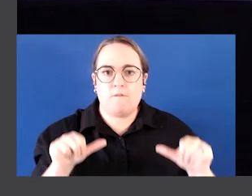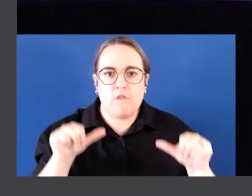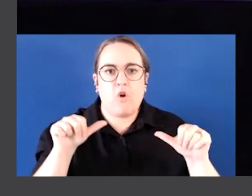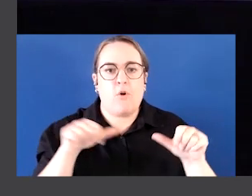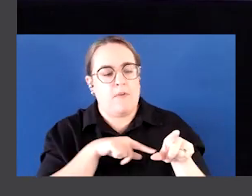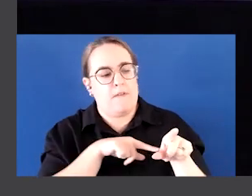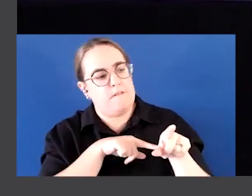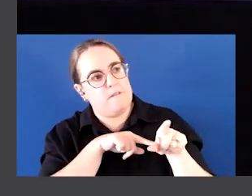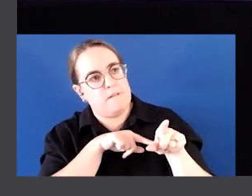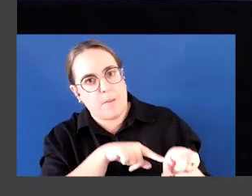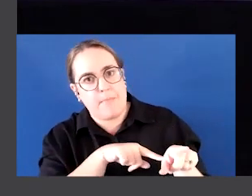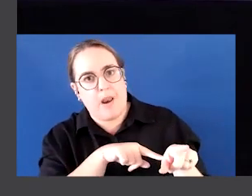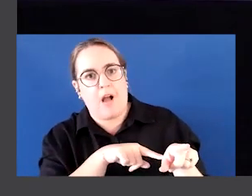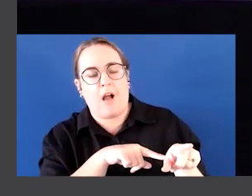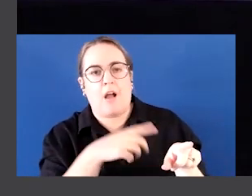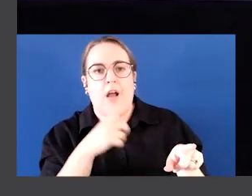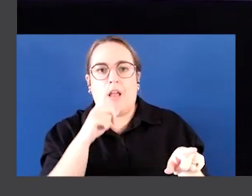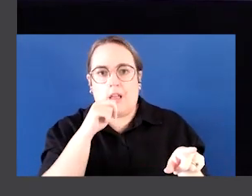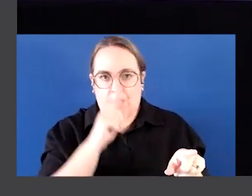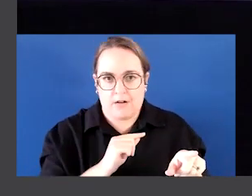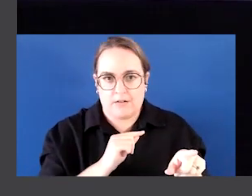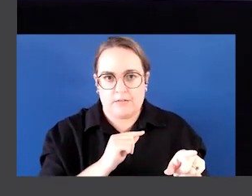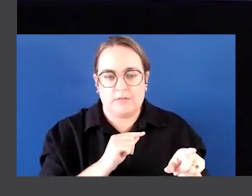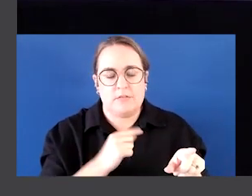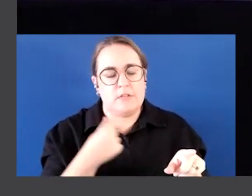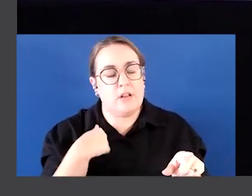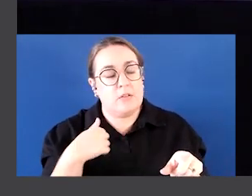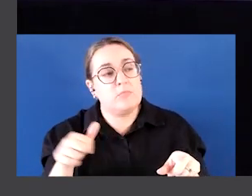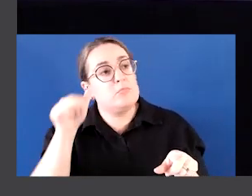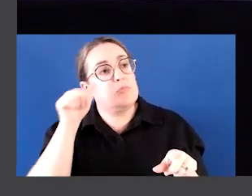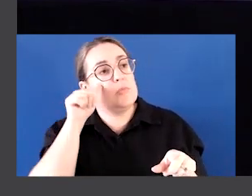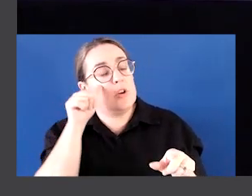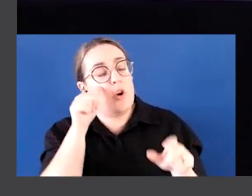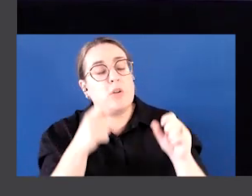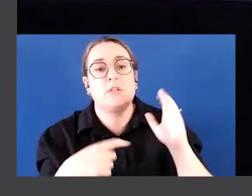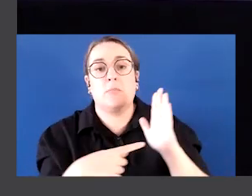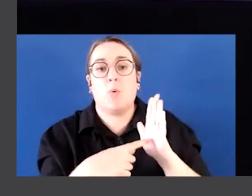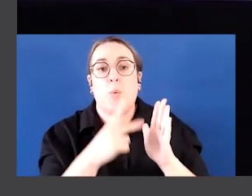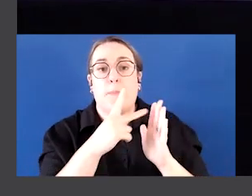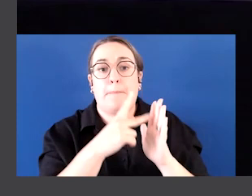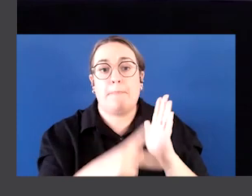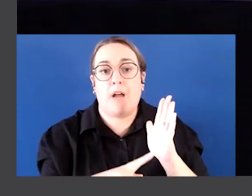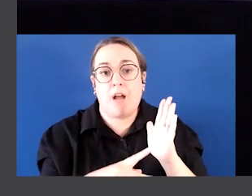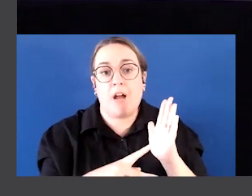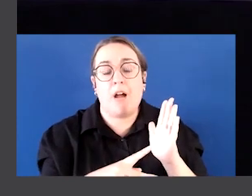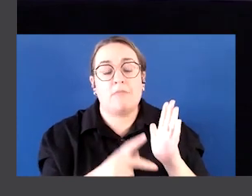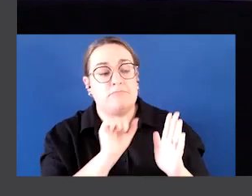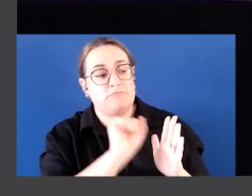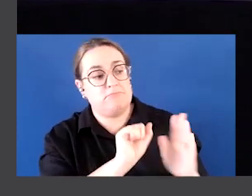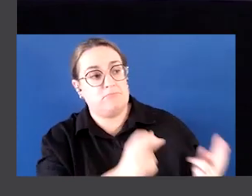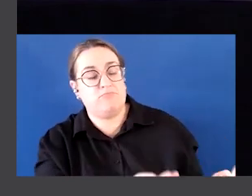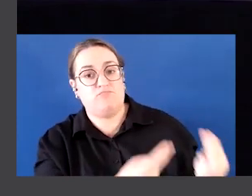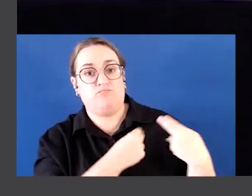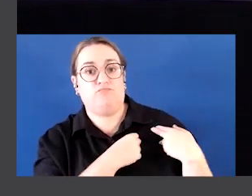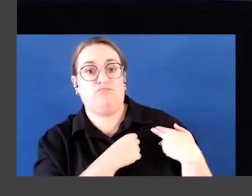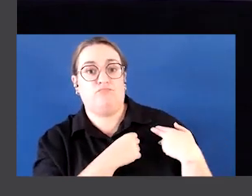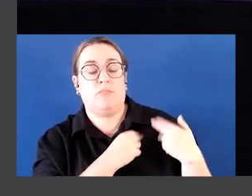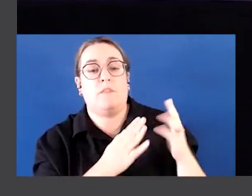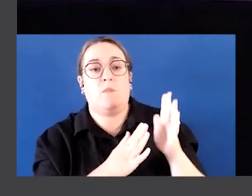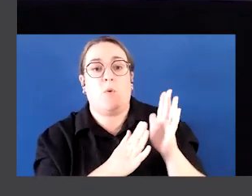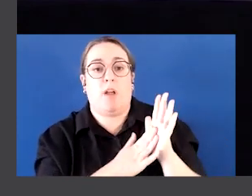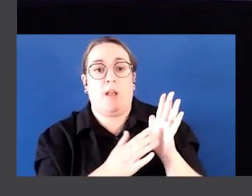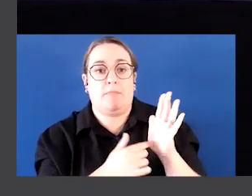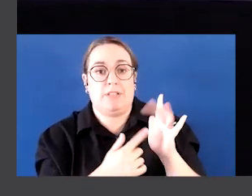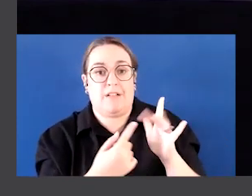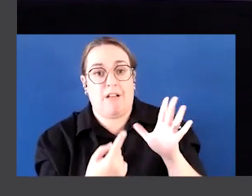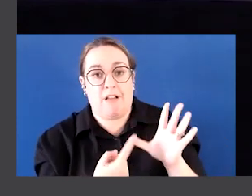of, you know, confirm whether they are complying with the requirements or not, and that they understand that it's a very important part of their responsibility as a sort